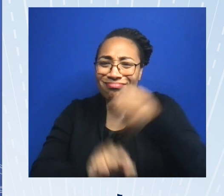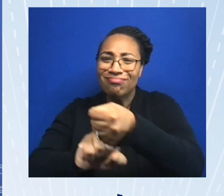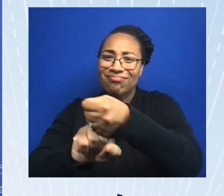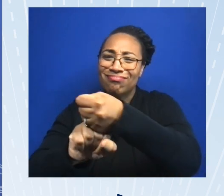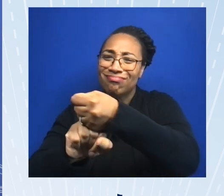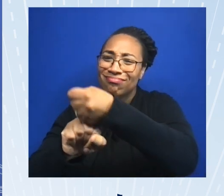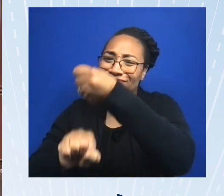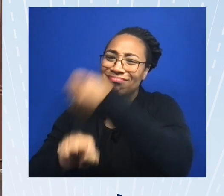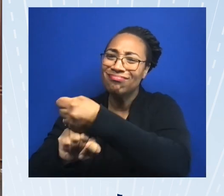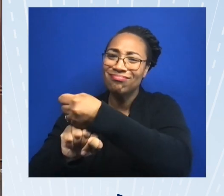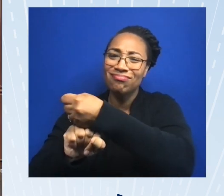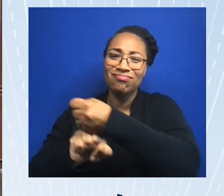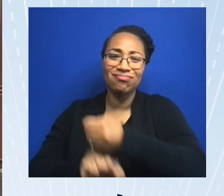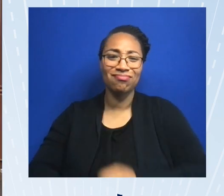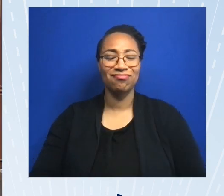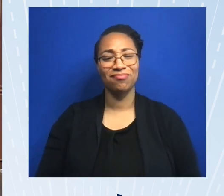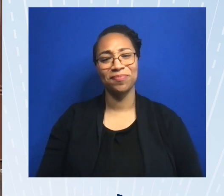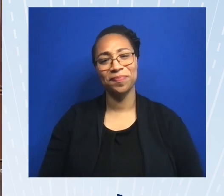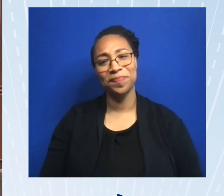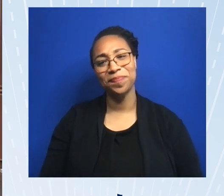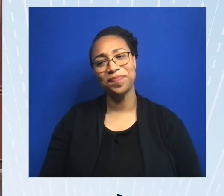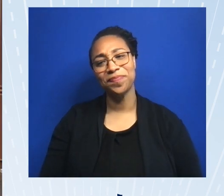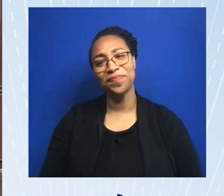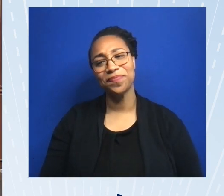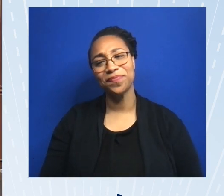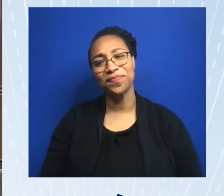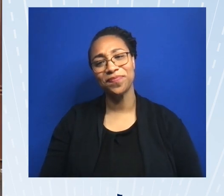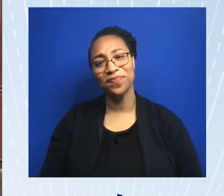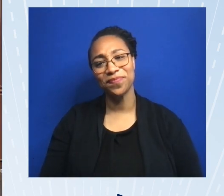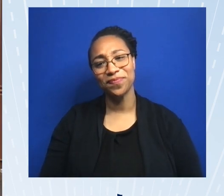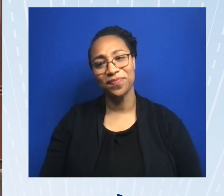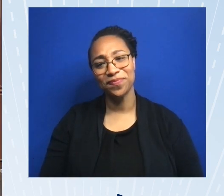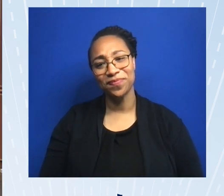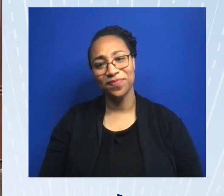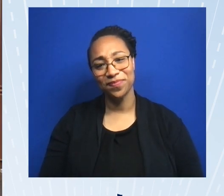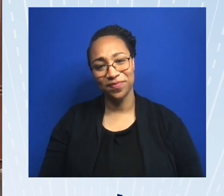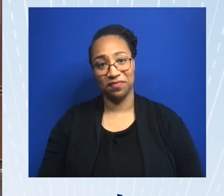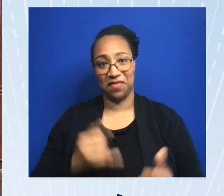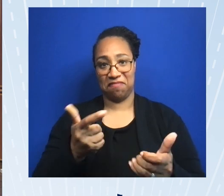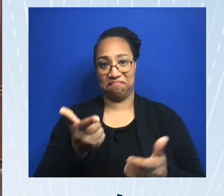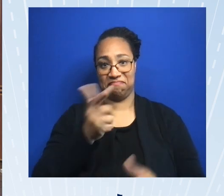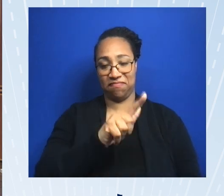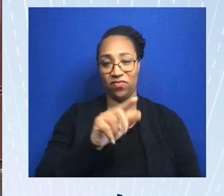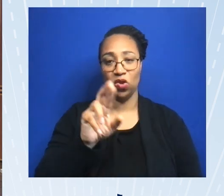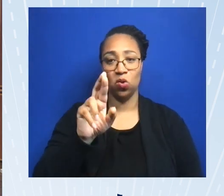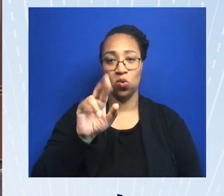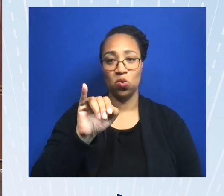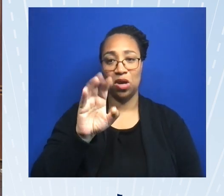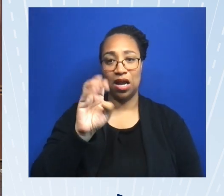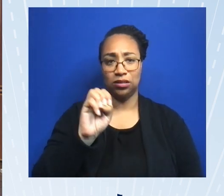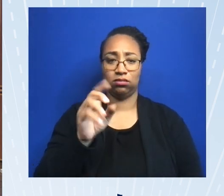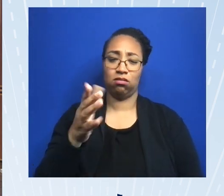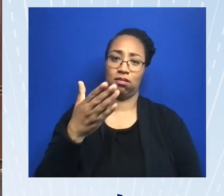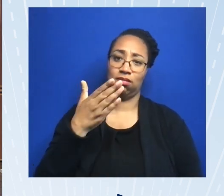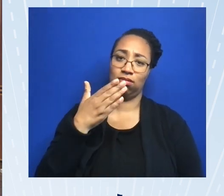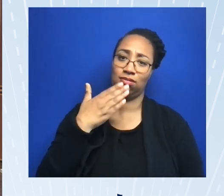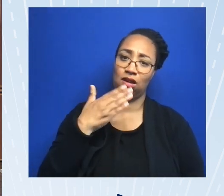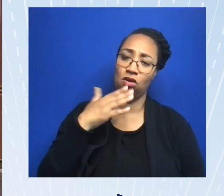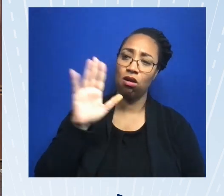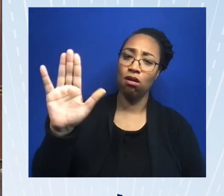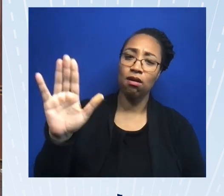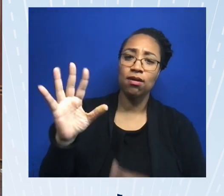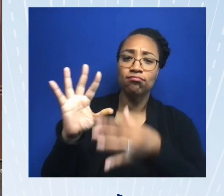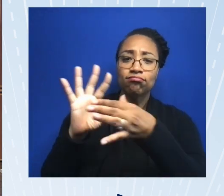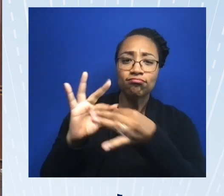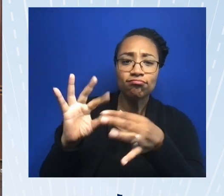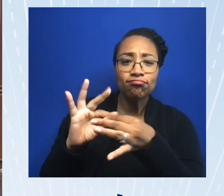want to thank you for all the work that you have done throughout your time in this administration on all issues,